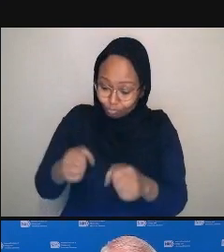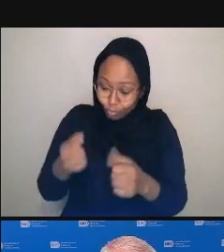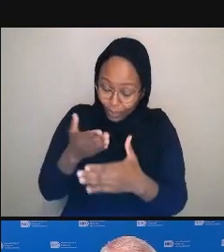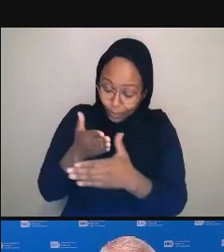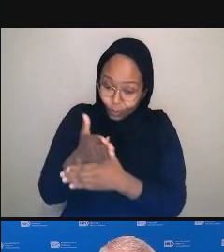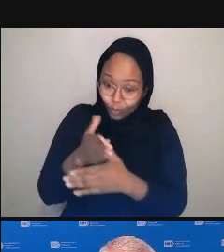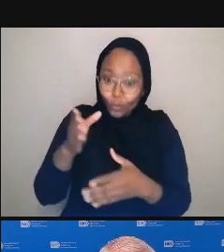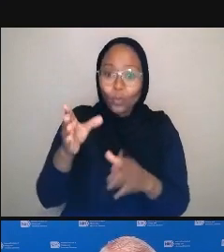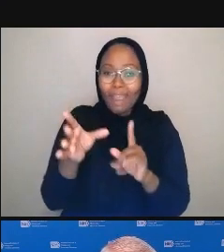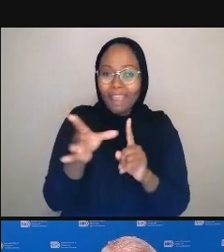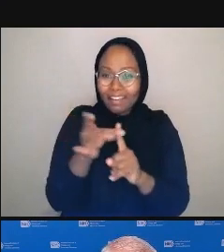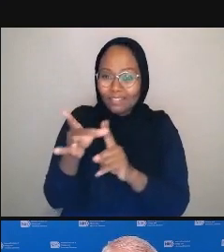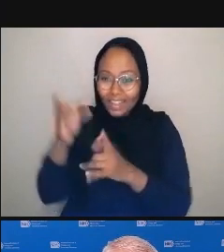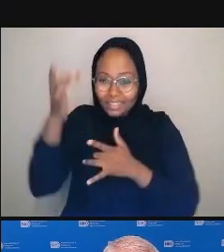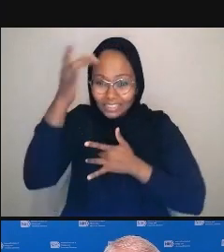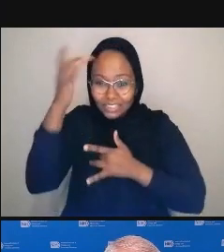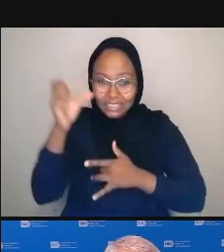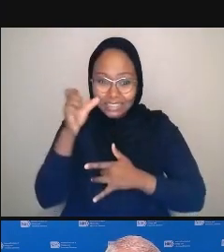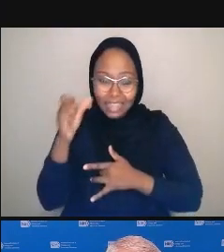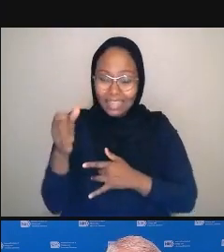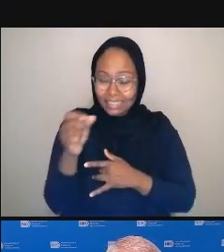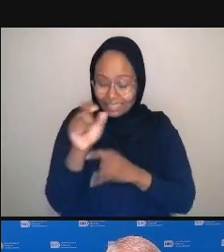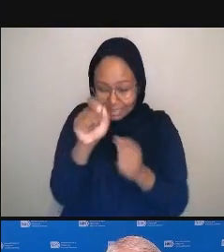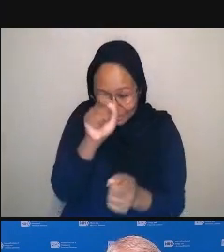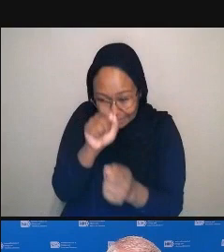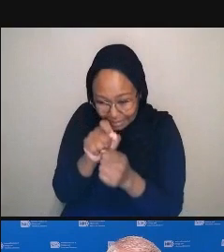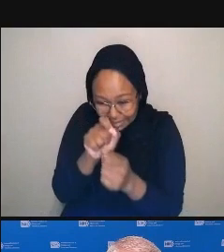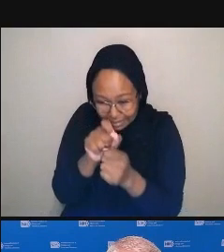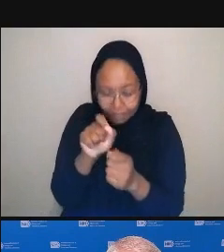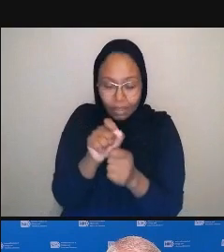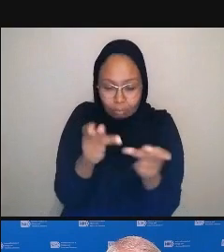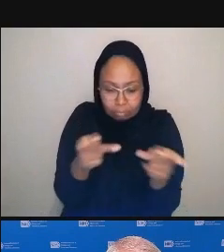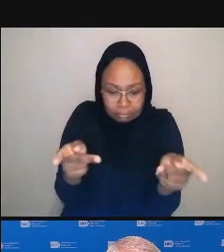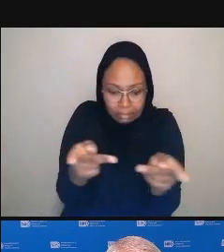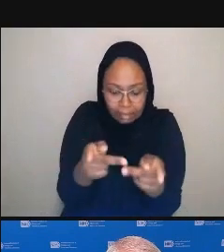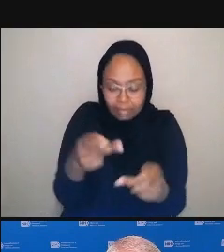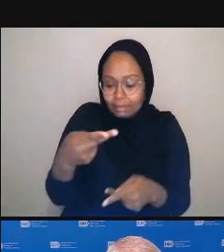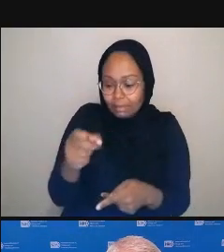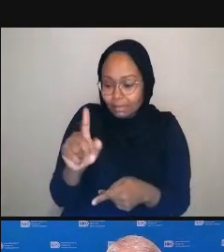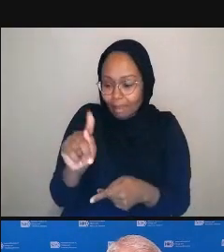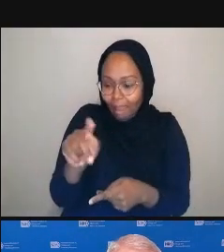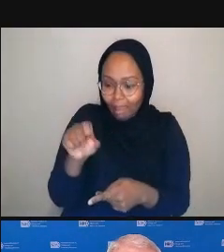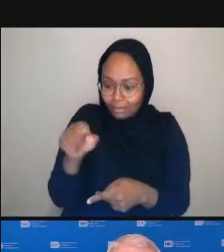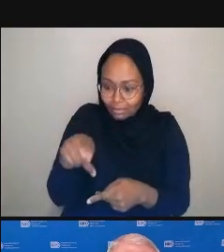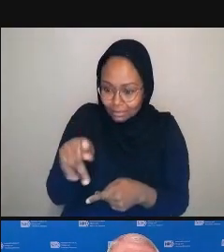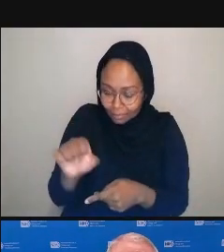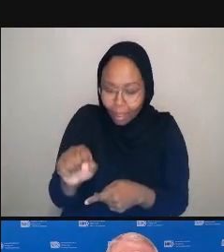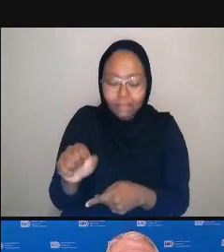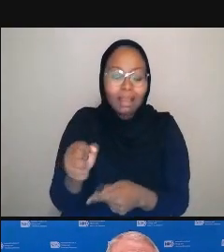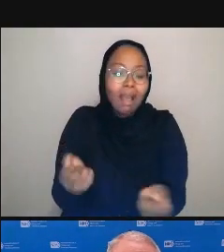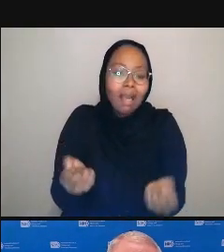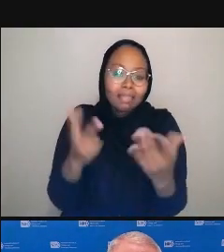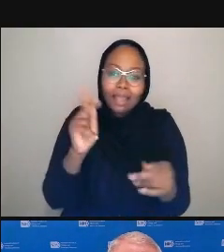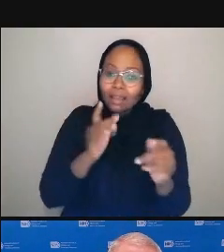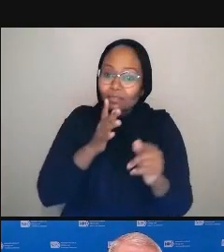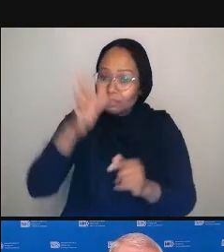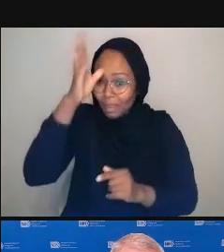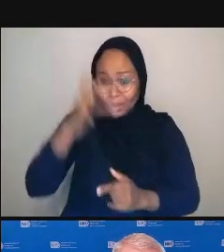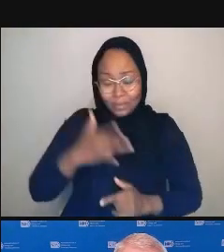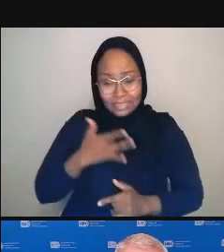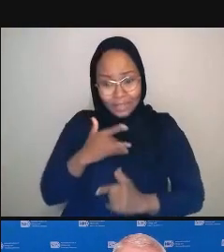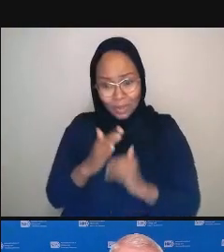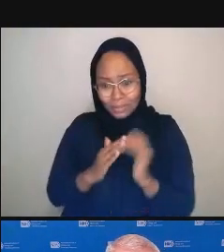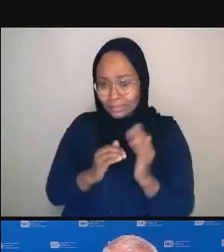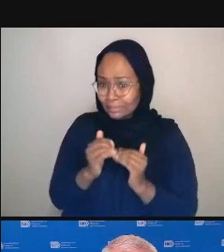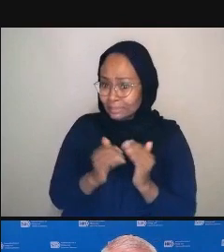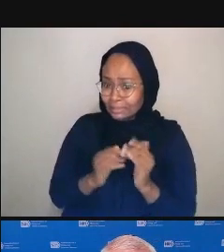certain hotspots, many college students and parents are anxious and have many questions about in-person attendance this semester.